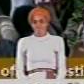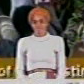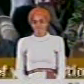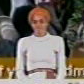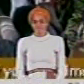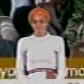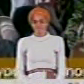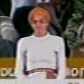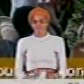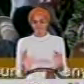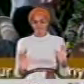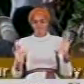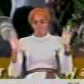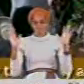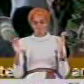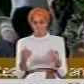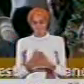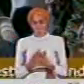Wonderful.